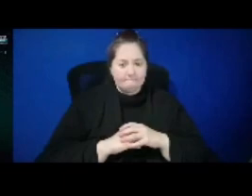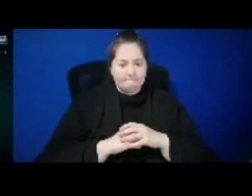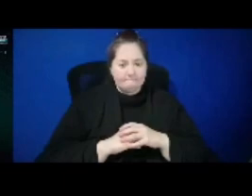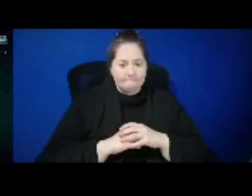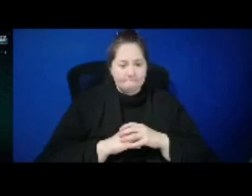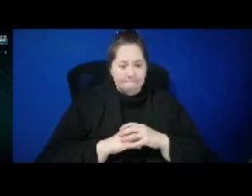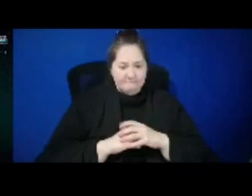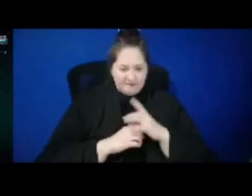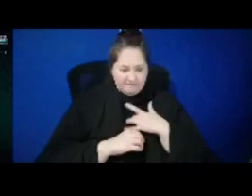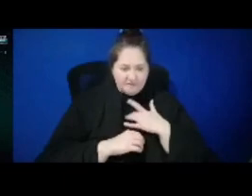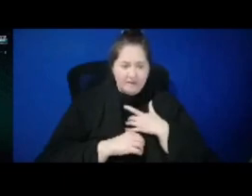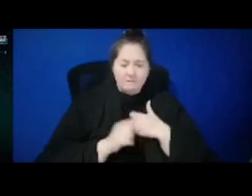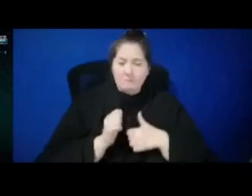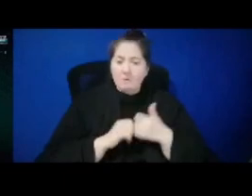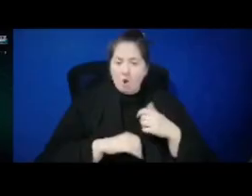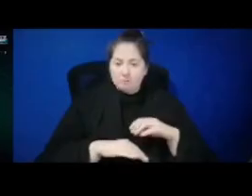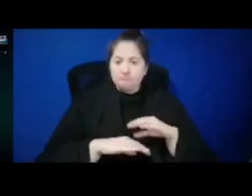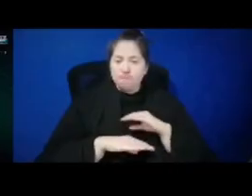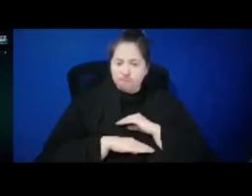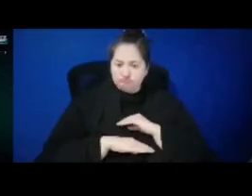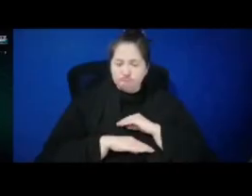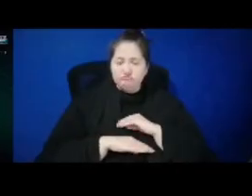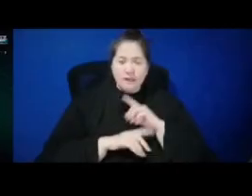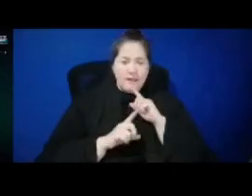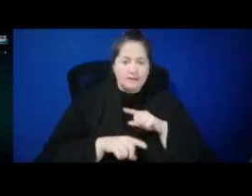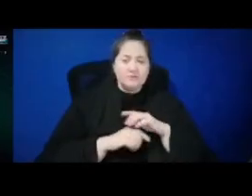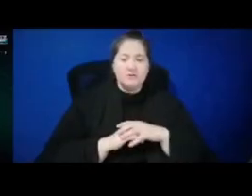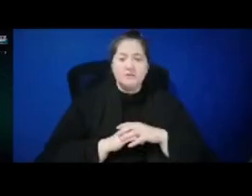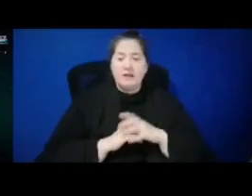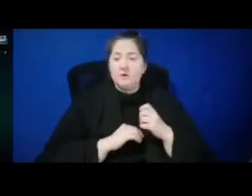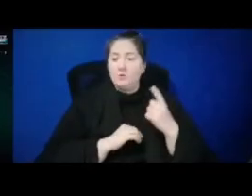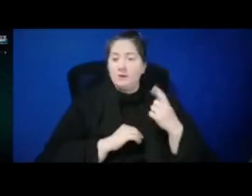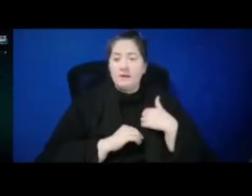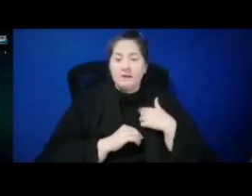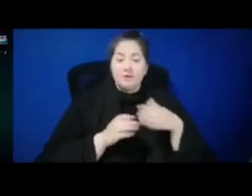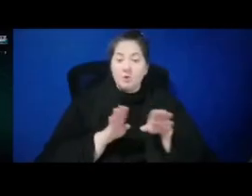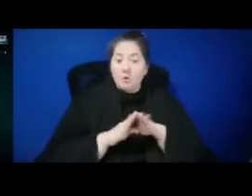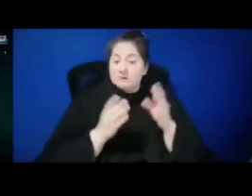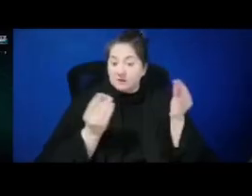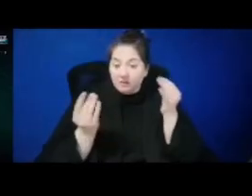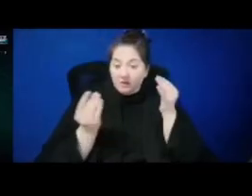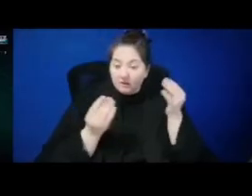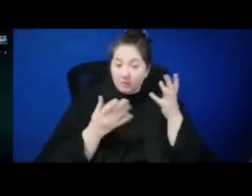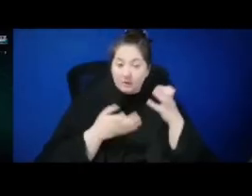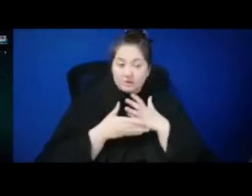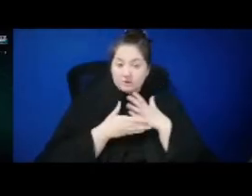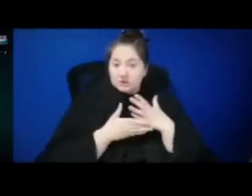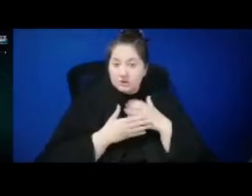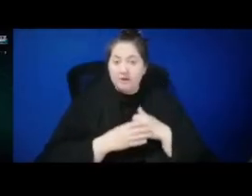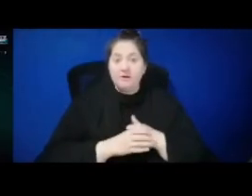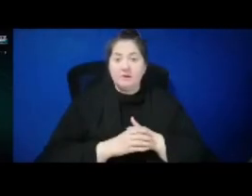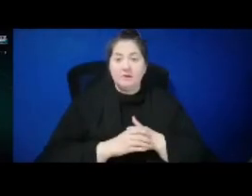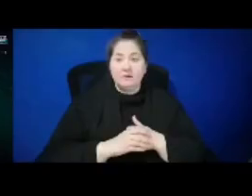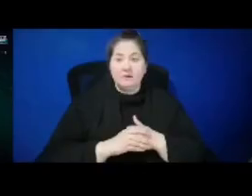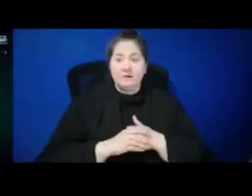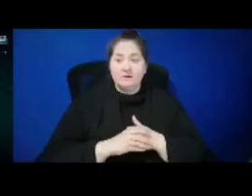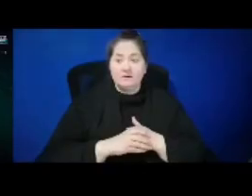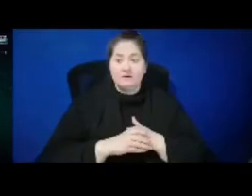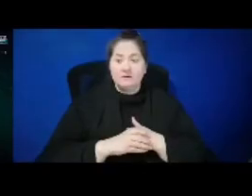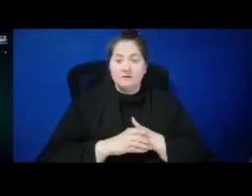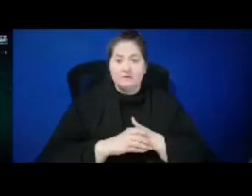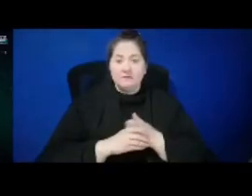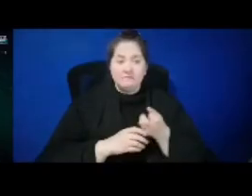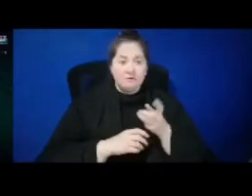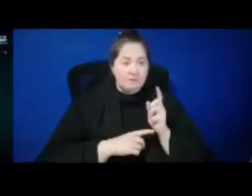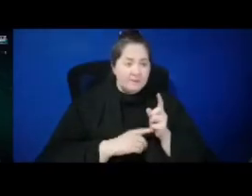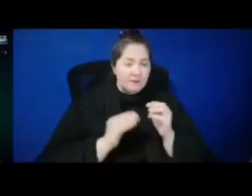But I feel like most of these were pretty much answered. I don't know if anybody had any closing thoughts they wanted to share. I know we've only got